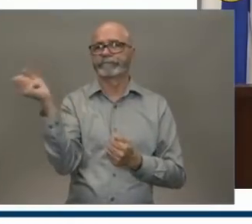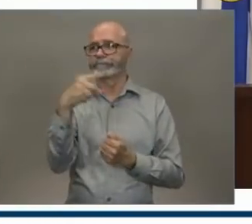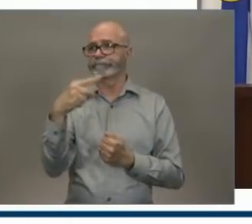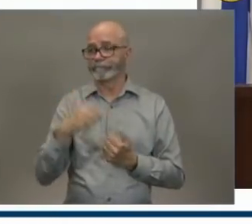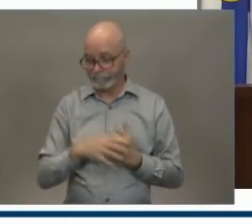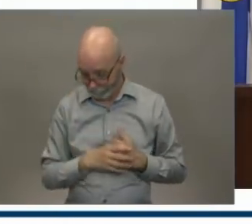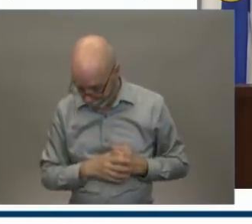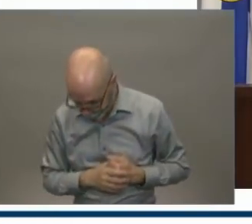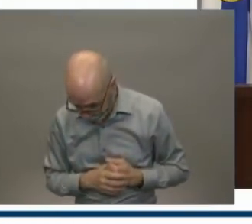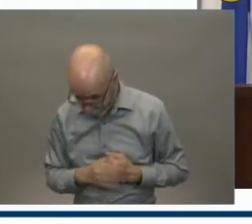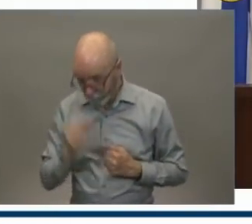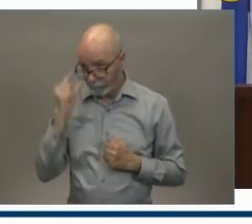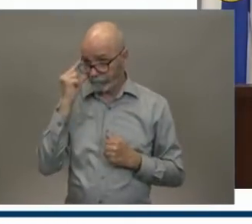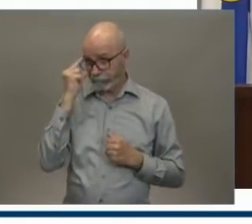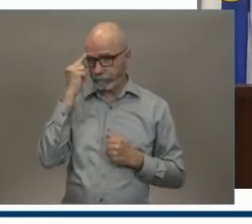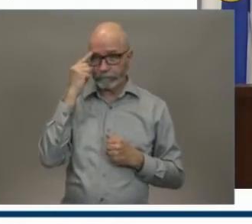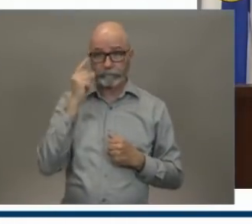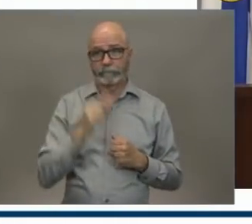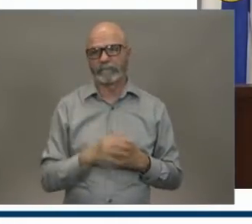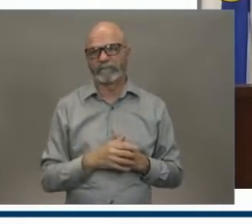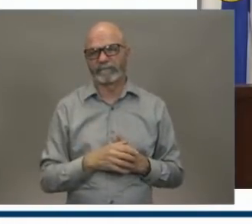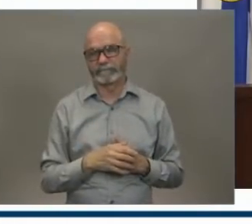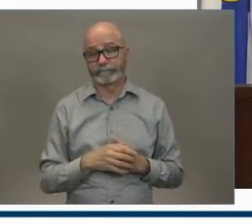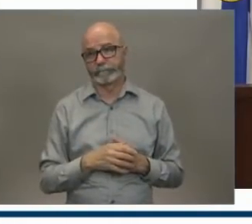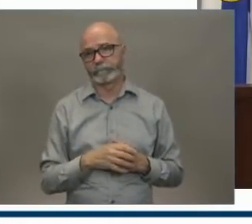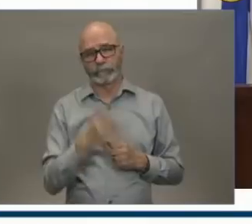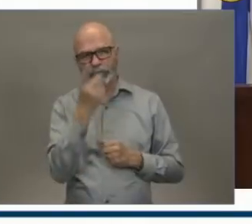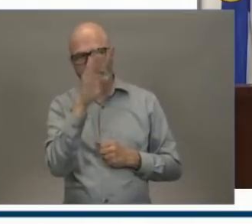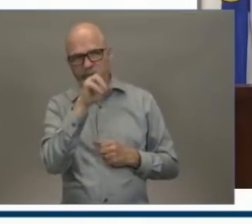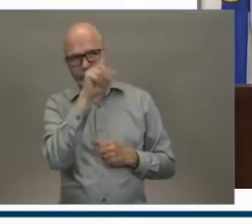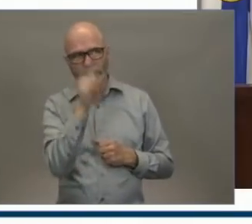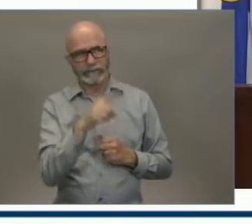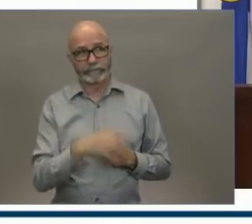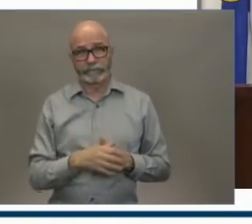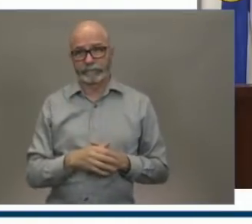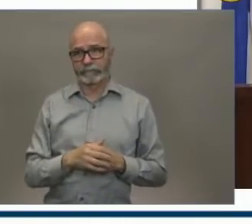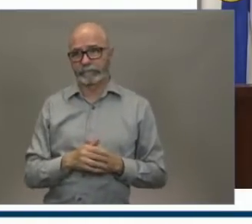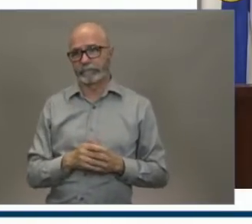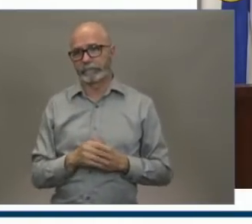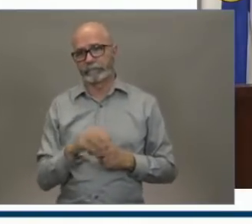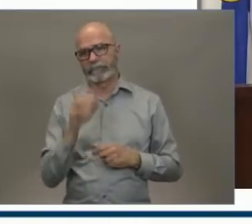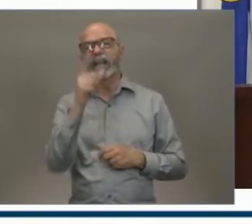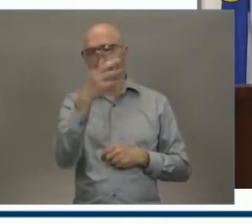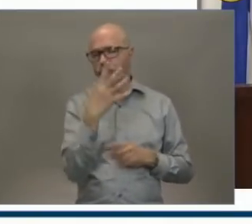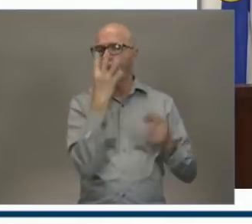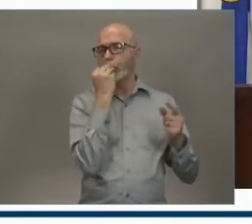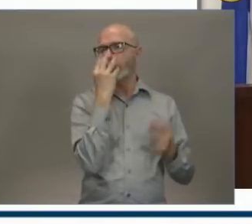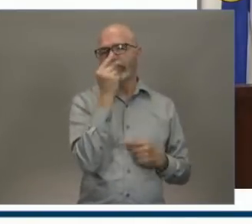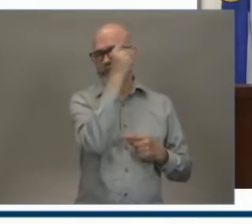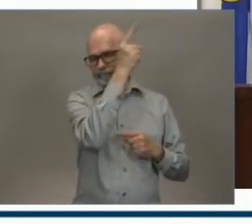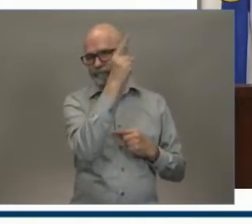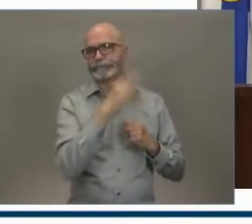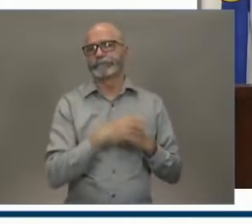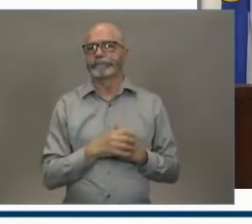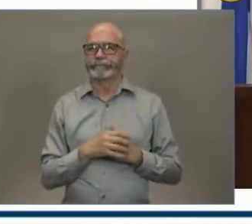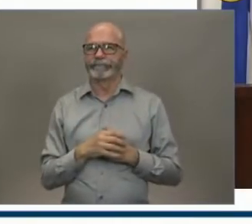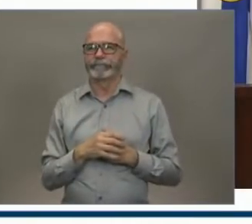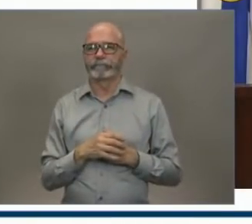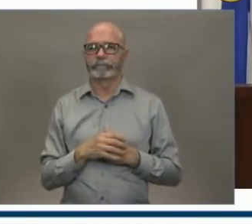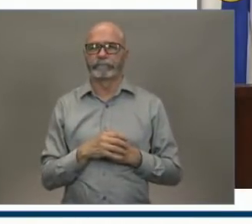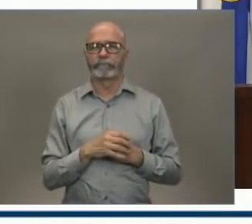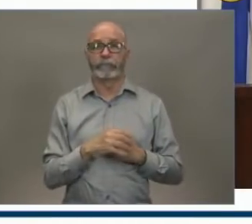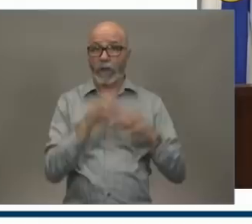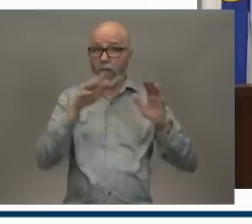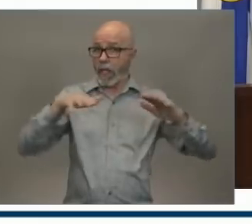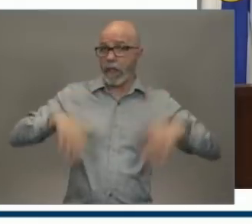Good afternoon. Dr. Strang, so since the Acadia student has been in contact with people in the community after